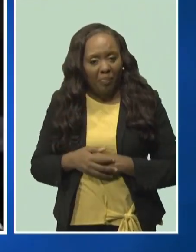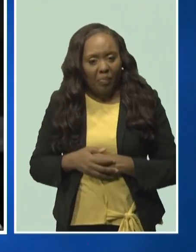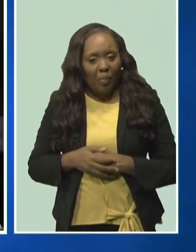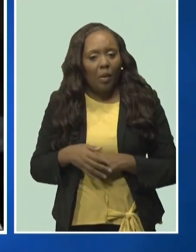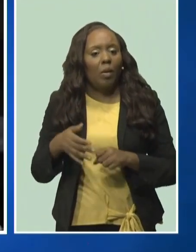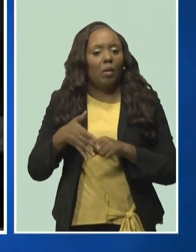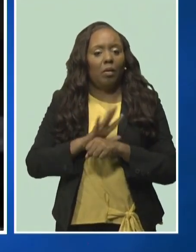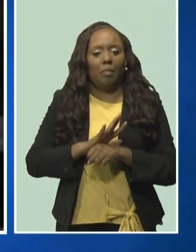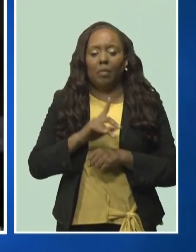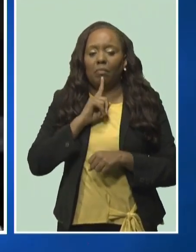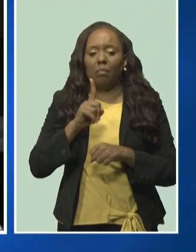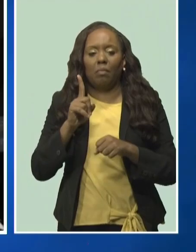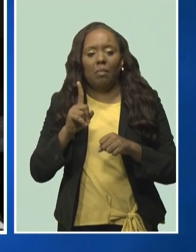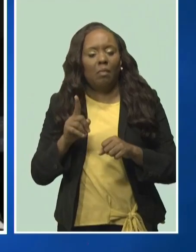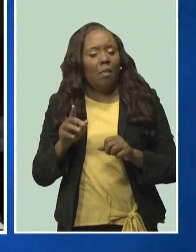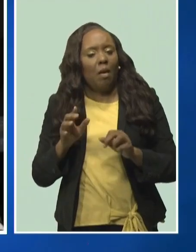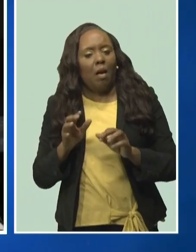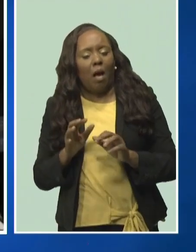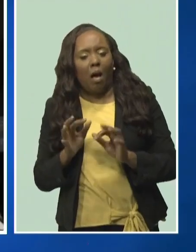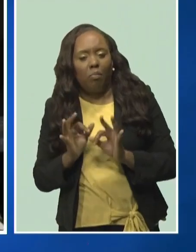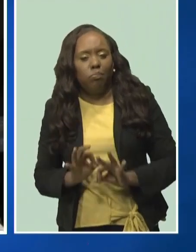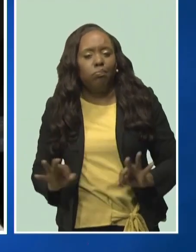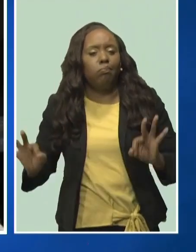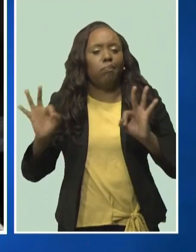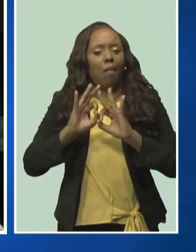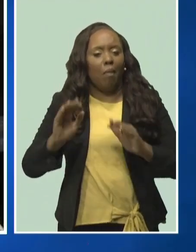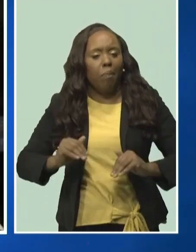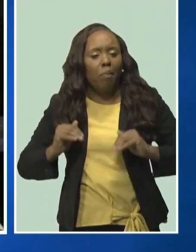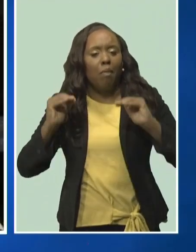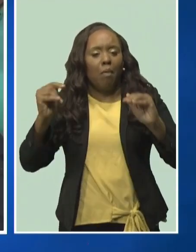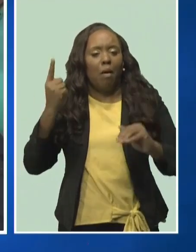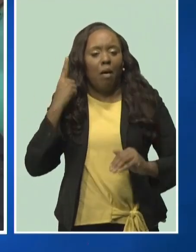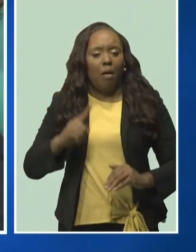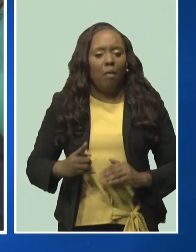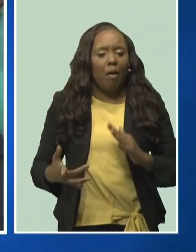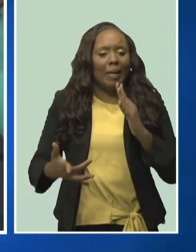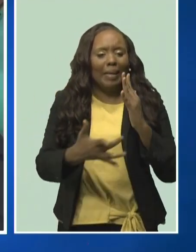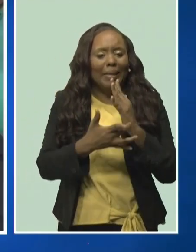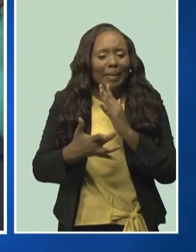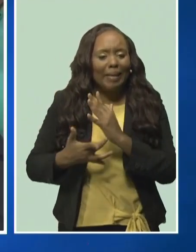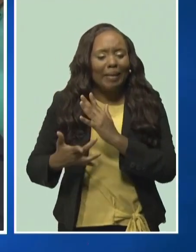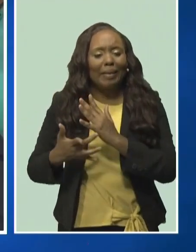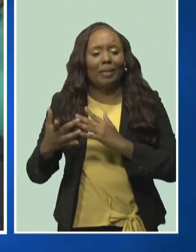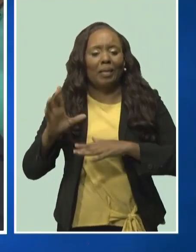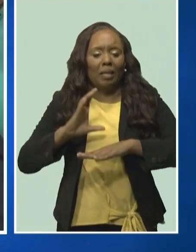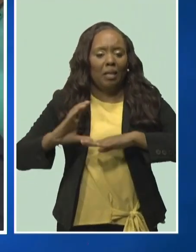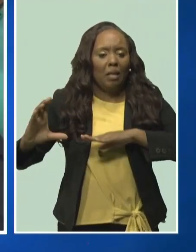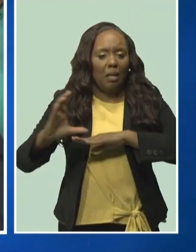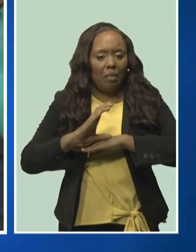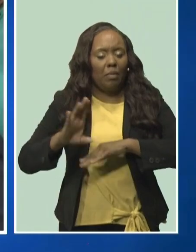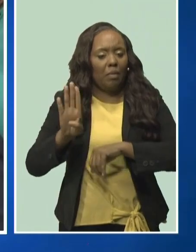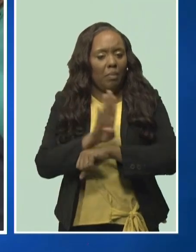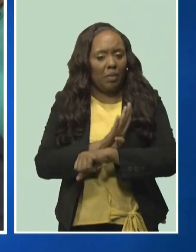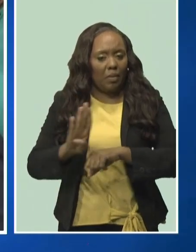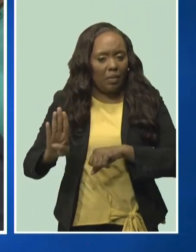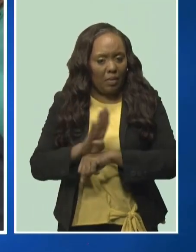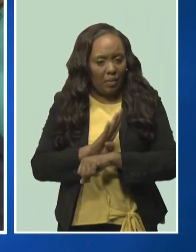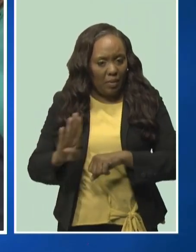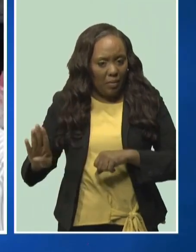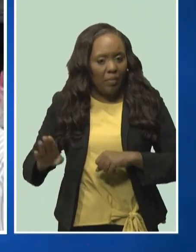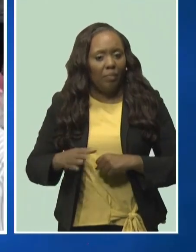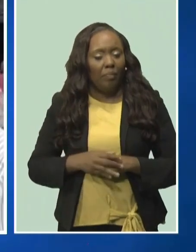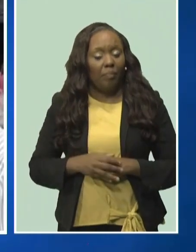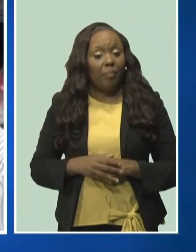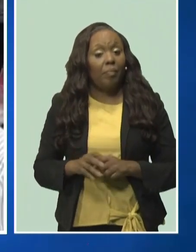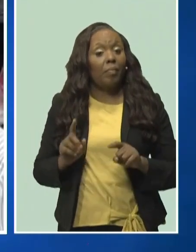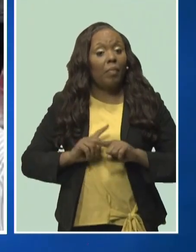pandemic has been a key catalyst for the adoption of technological platforms in regional businesses. However, it was also noted